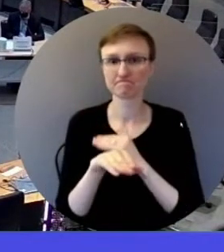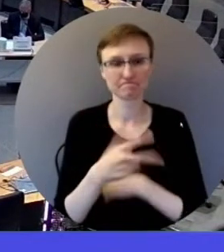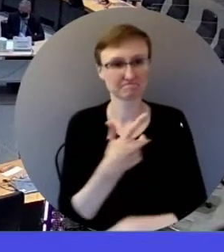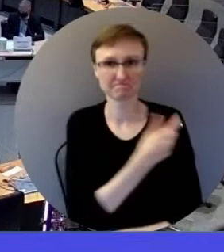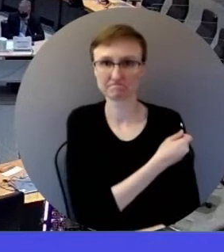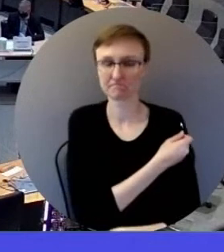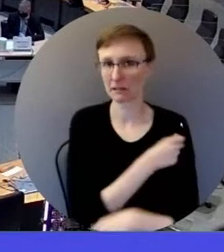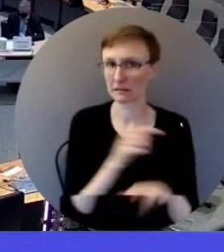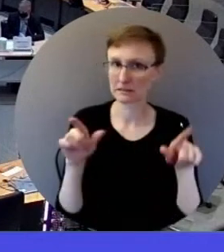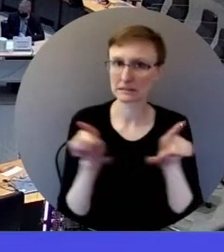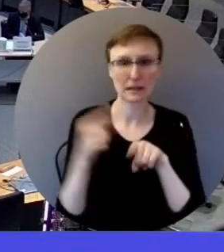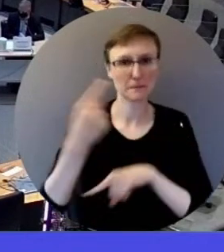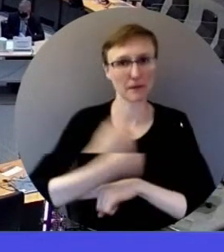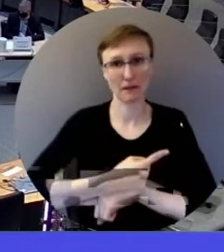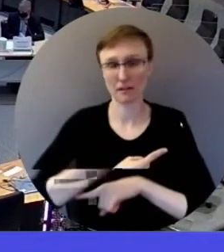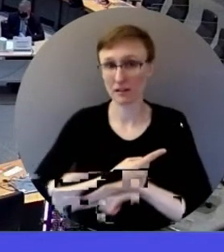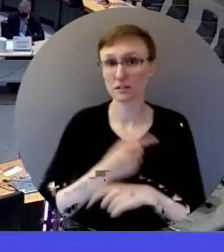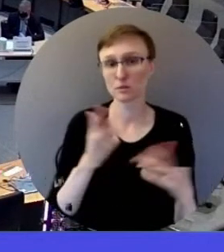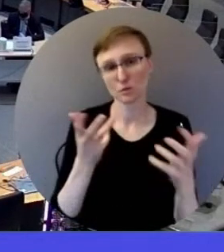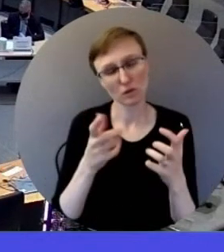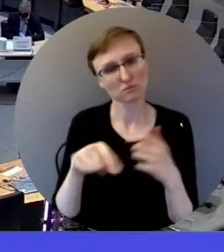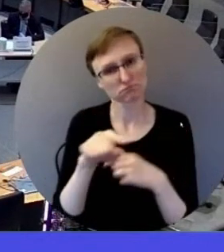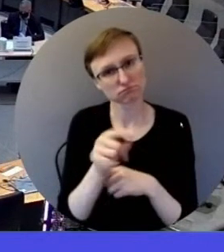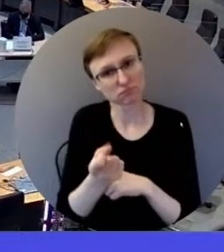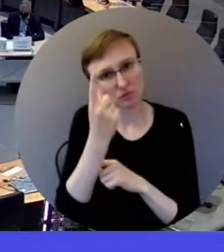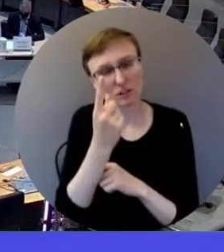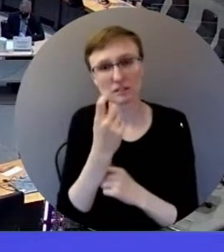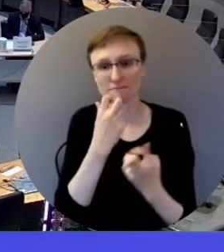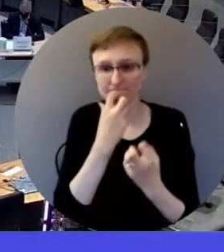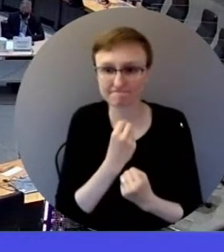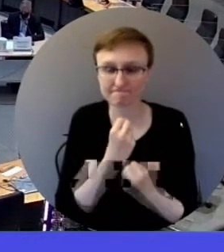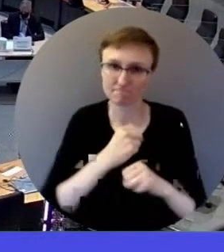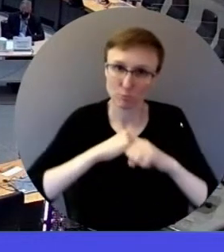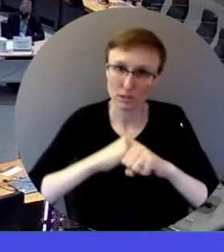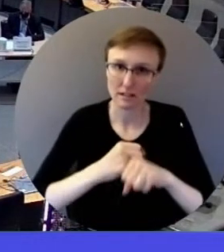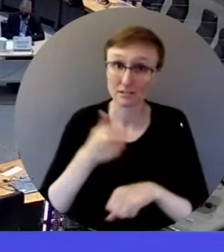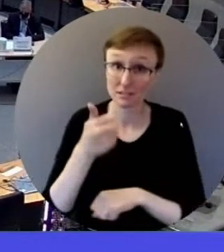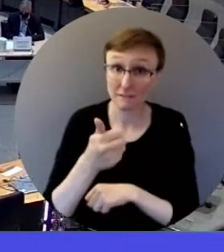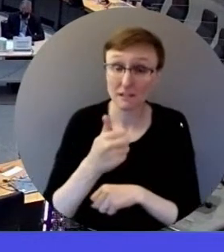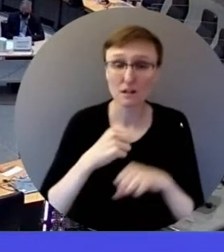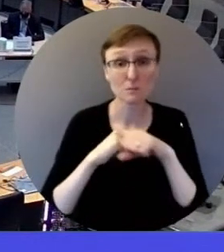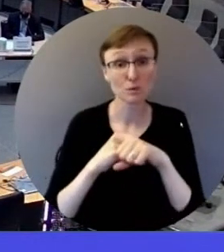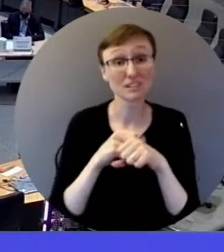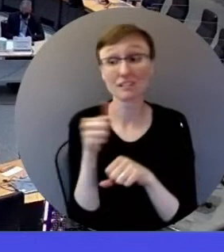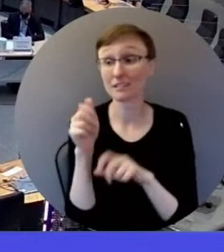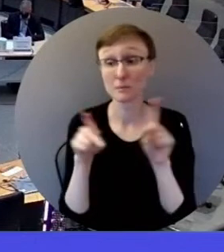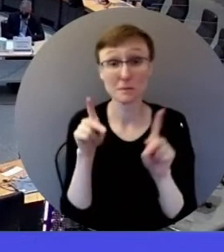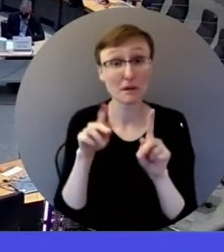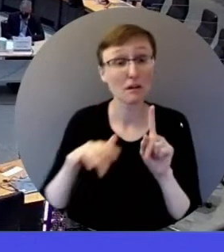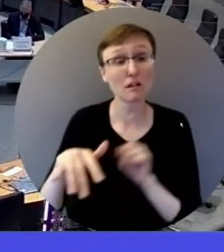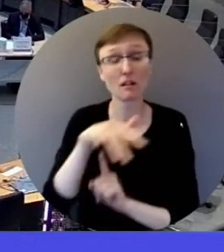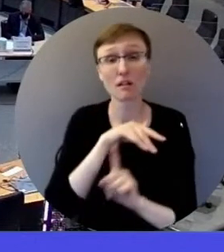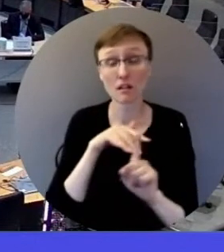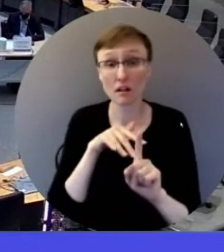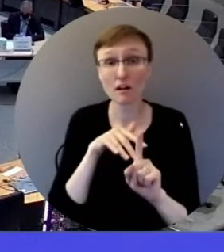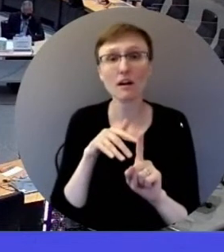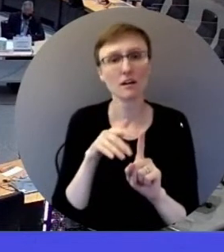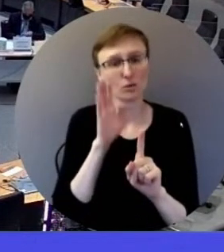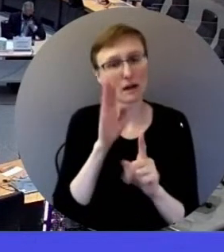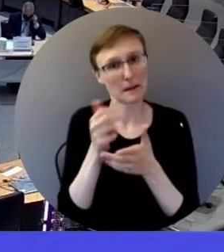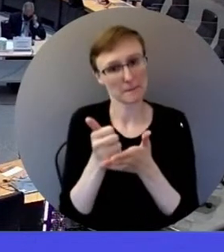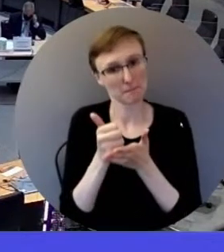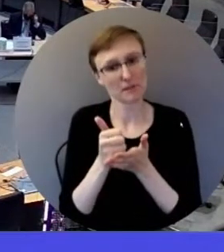understand it protects them, it protects people around them, it helps us get back to the things that we need.